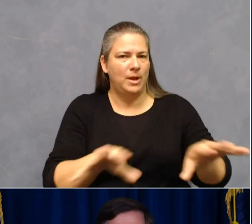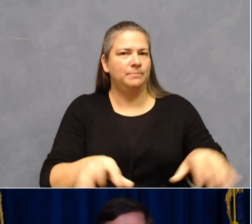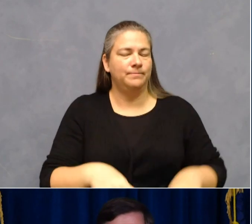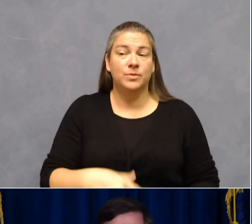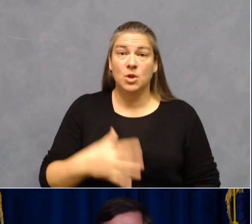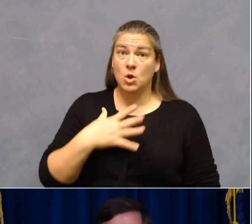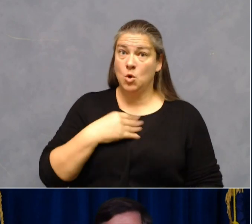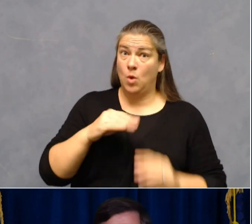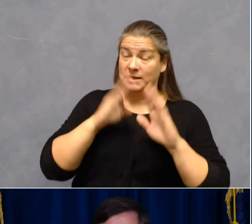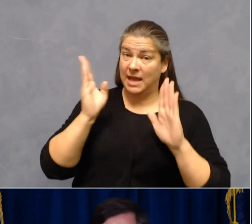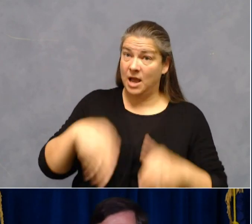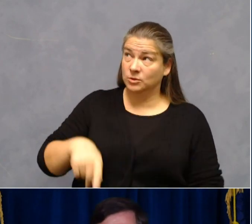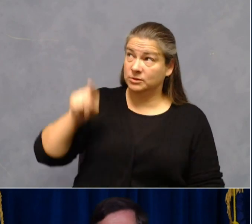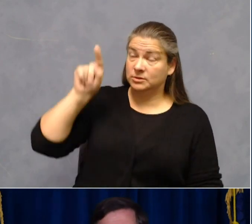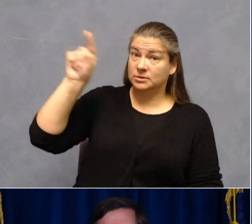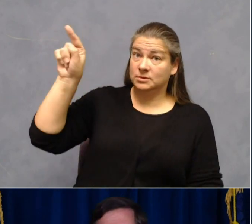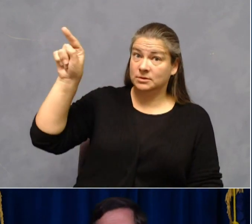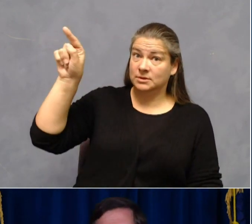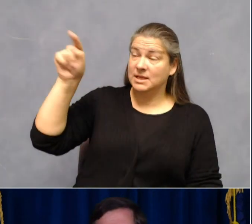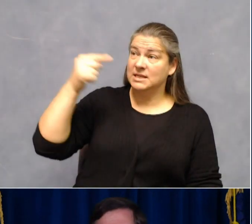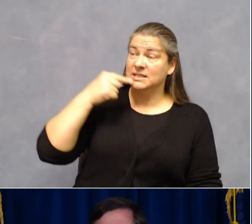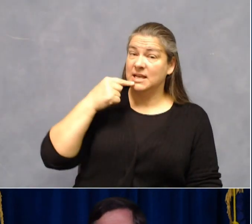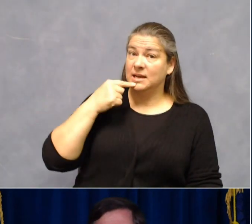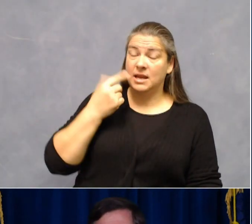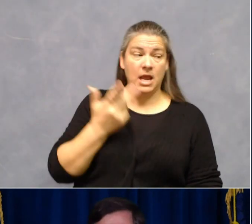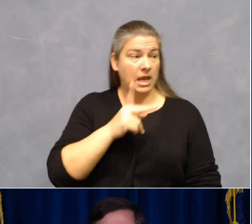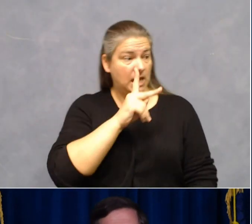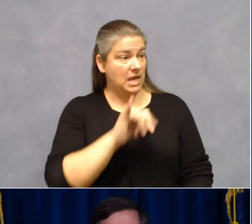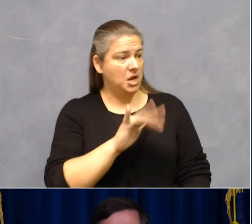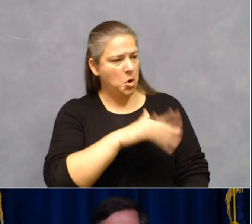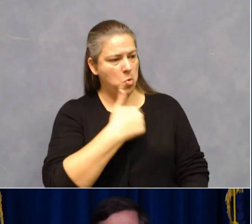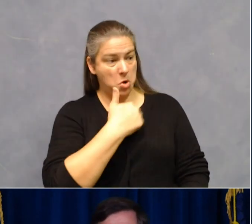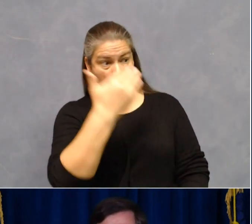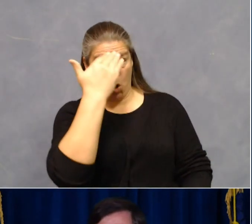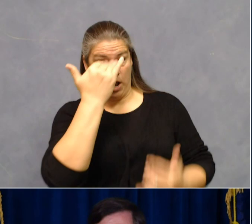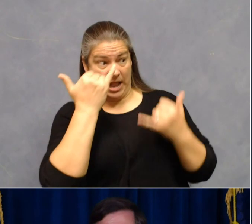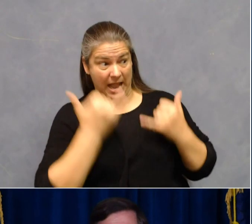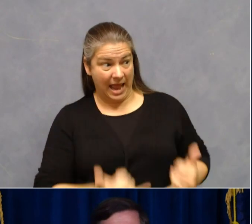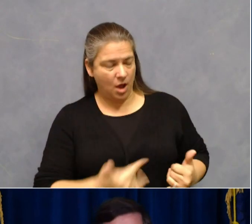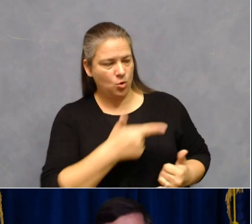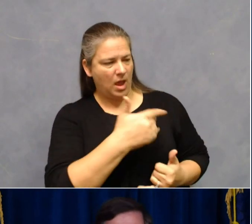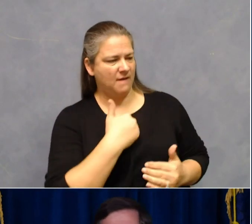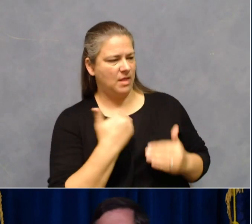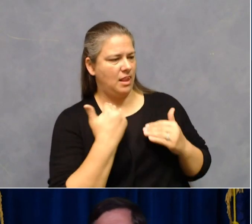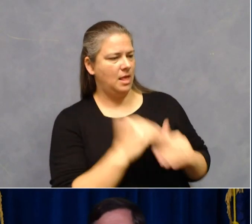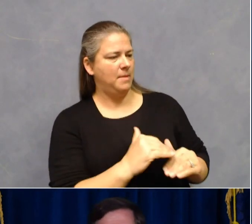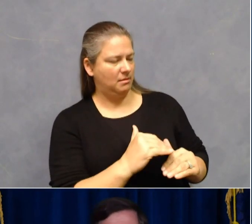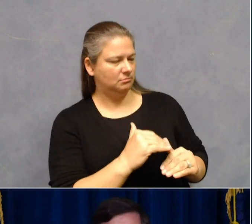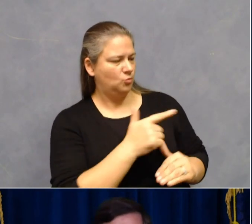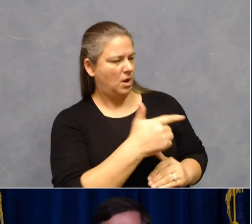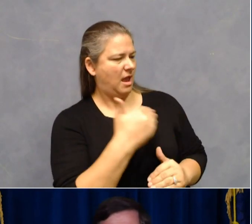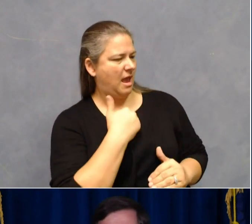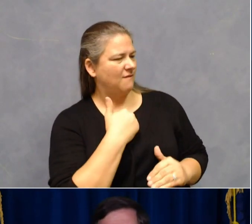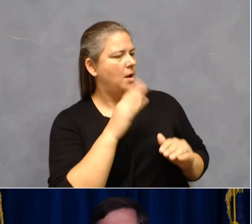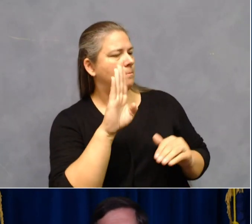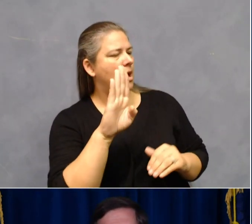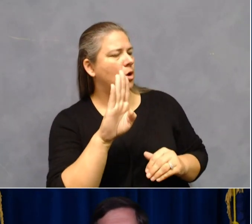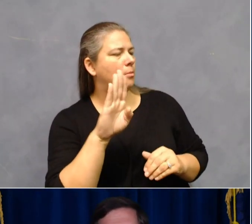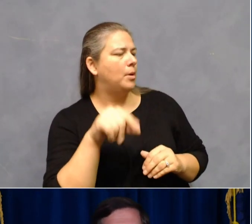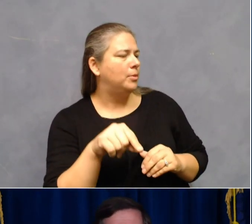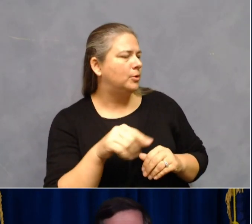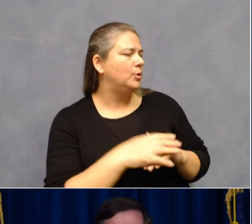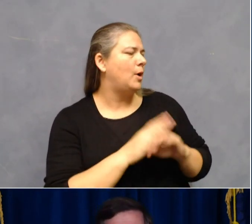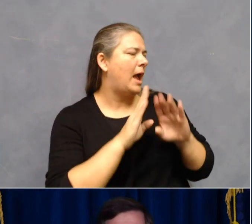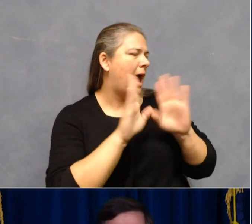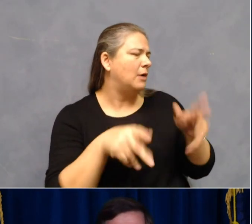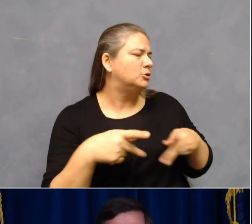saying, Kentucky, we know right now you have a limit on, backyard barbecues, house parties, and the rest of